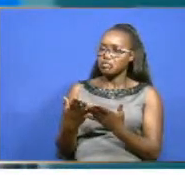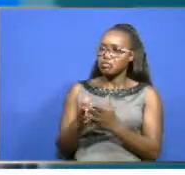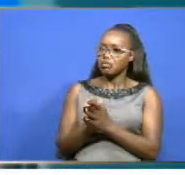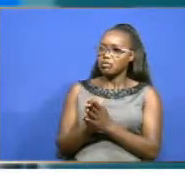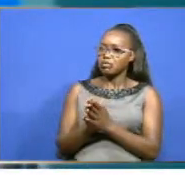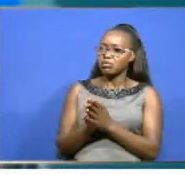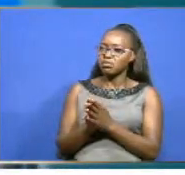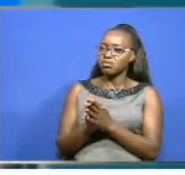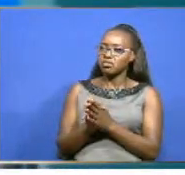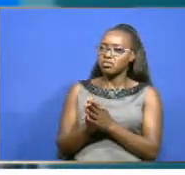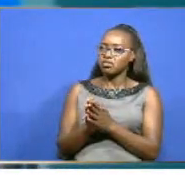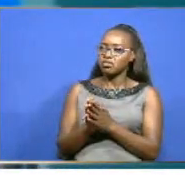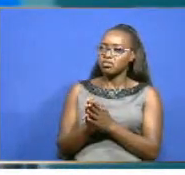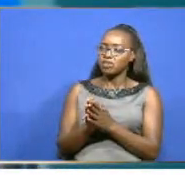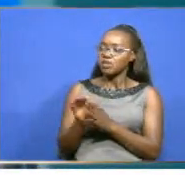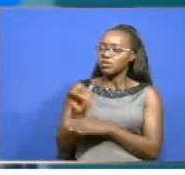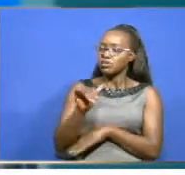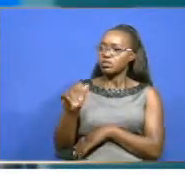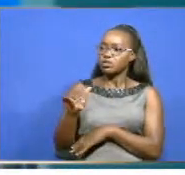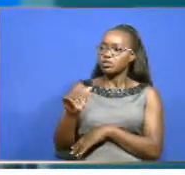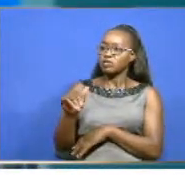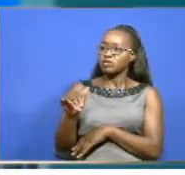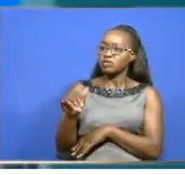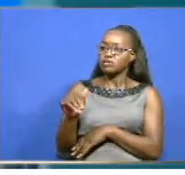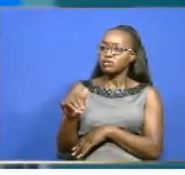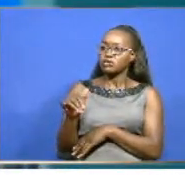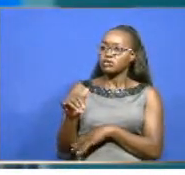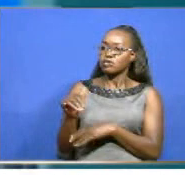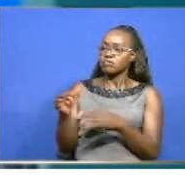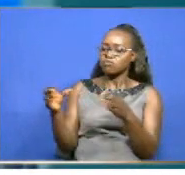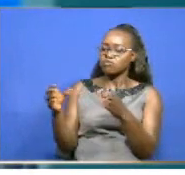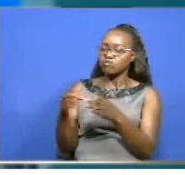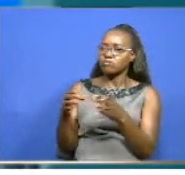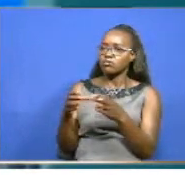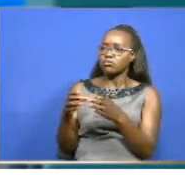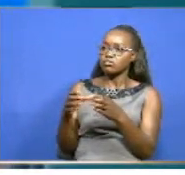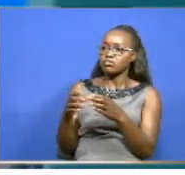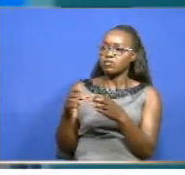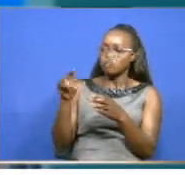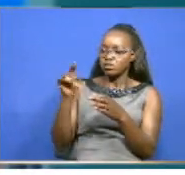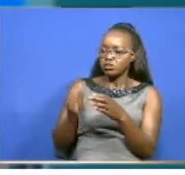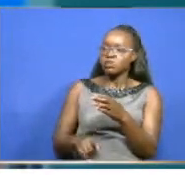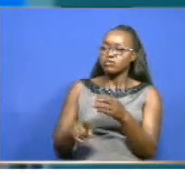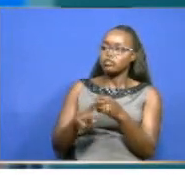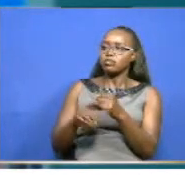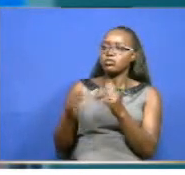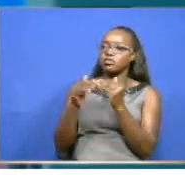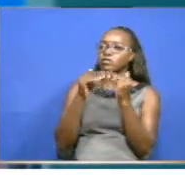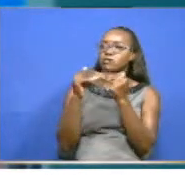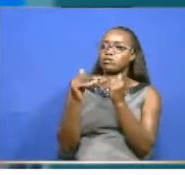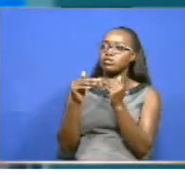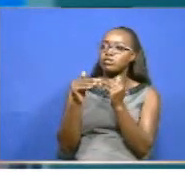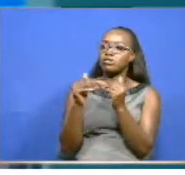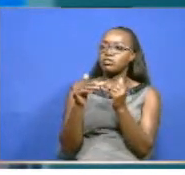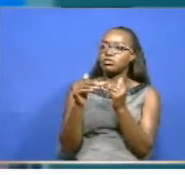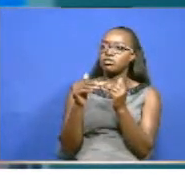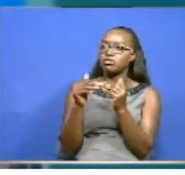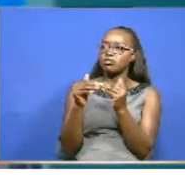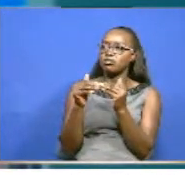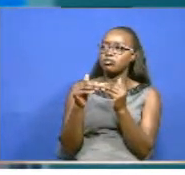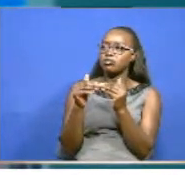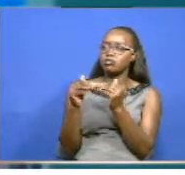So those categories, to those levels, up to the 6 levels, the level 6